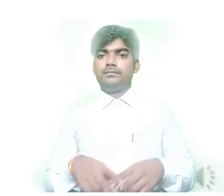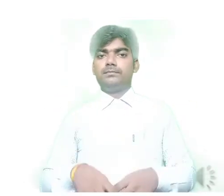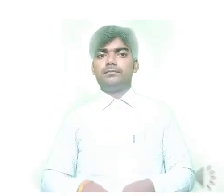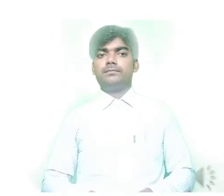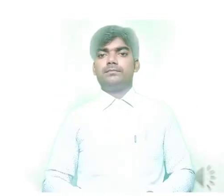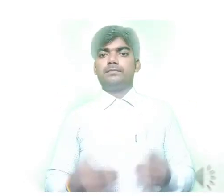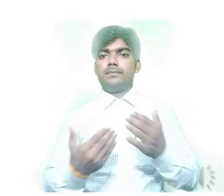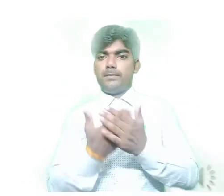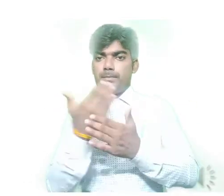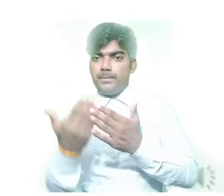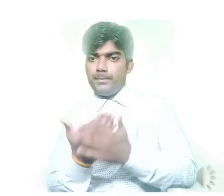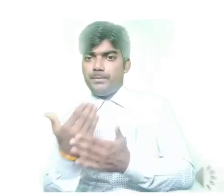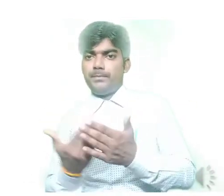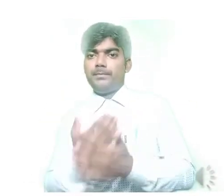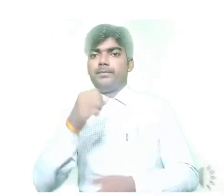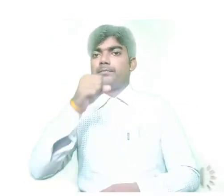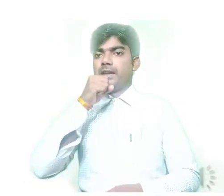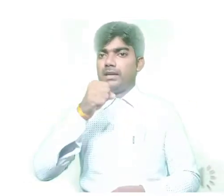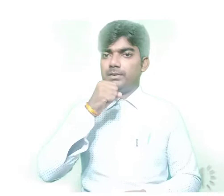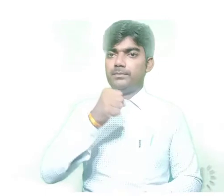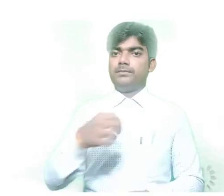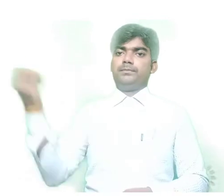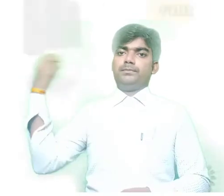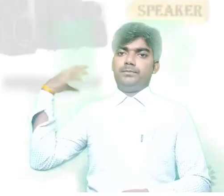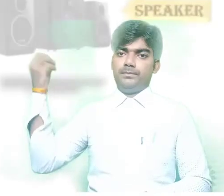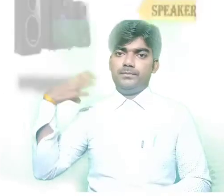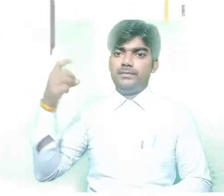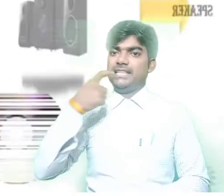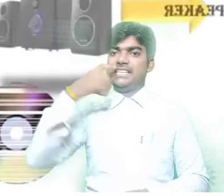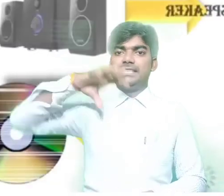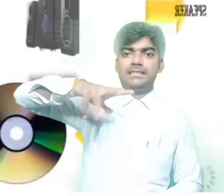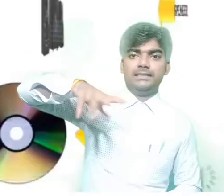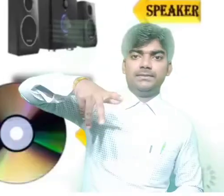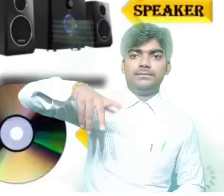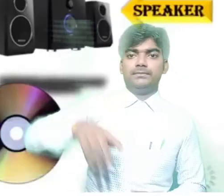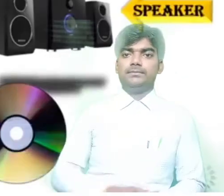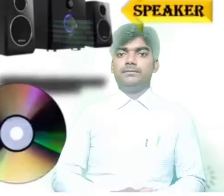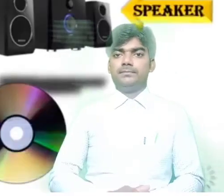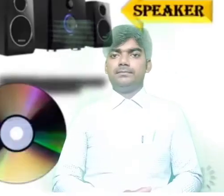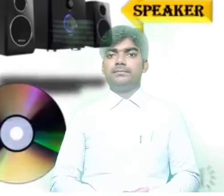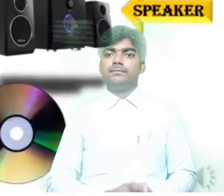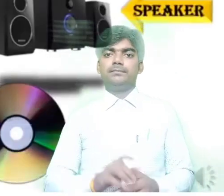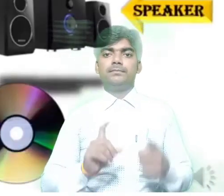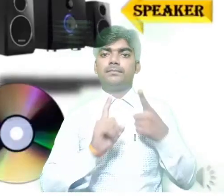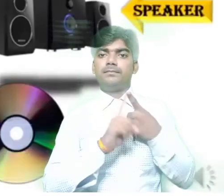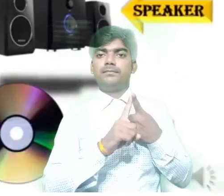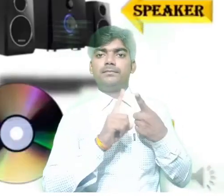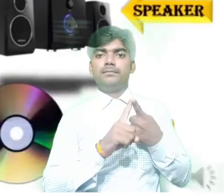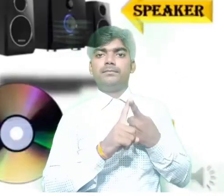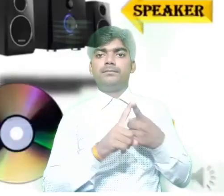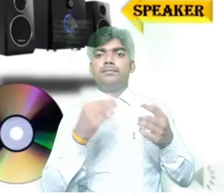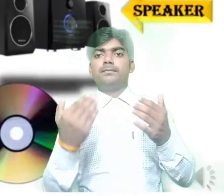different functions like printer, microphone, speakers and CD. Now, let's start